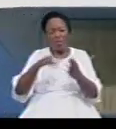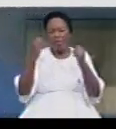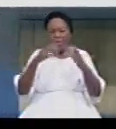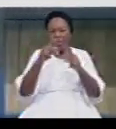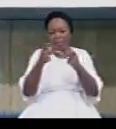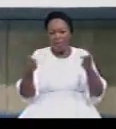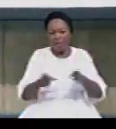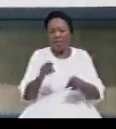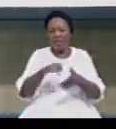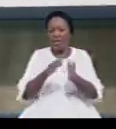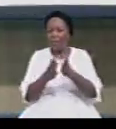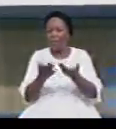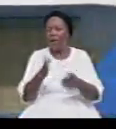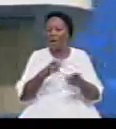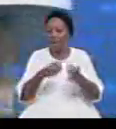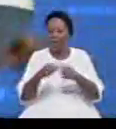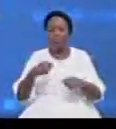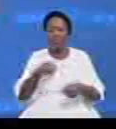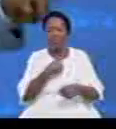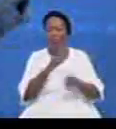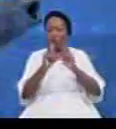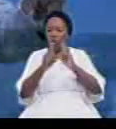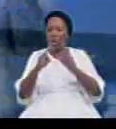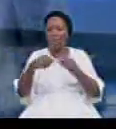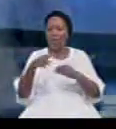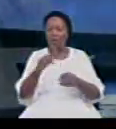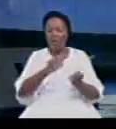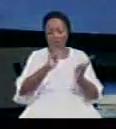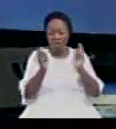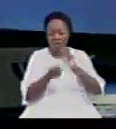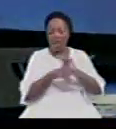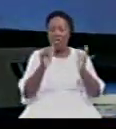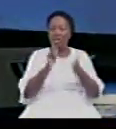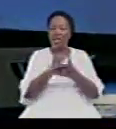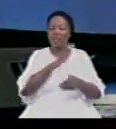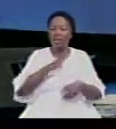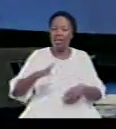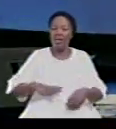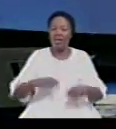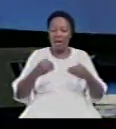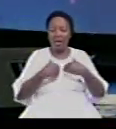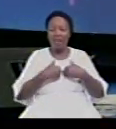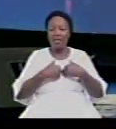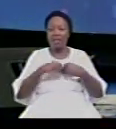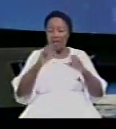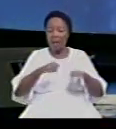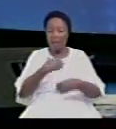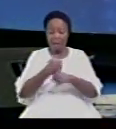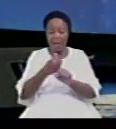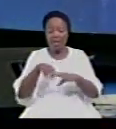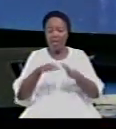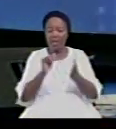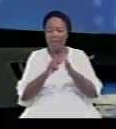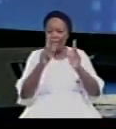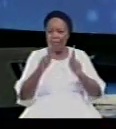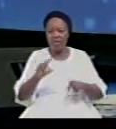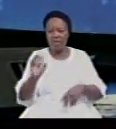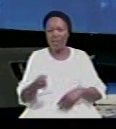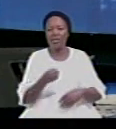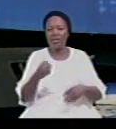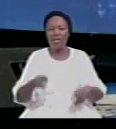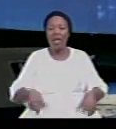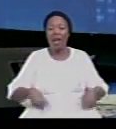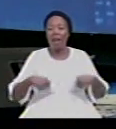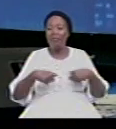we talk of the change that Christ can make in that person's life, and yet unto this